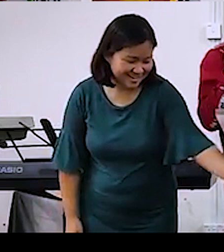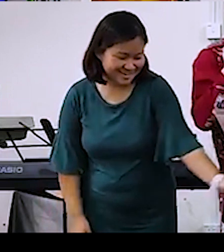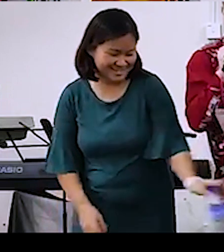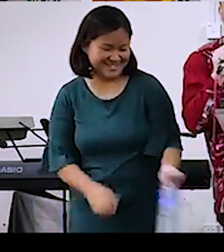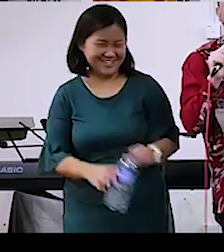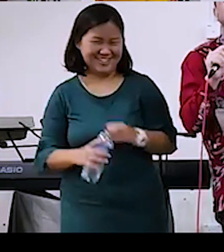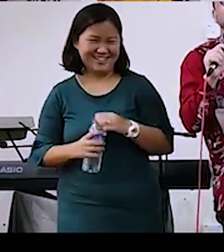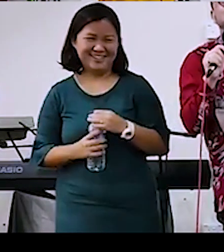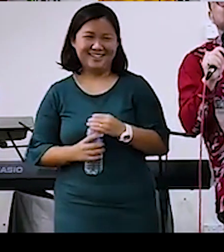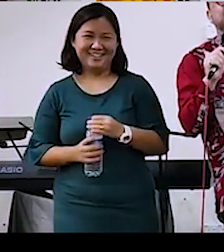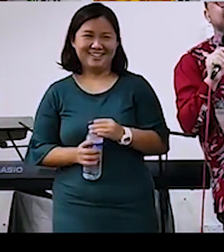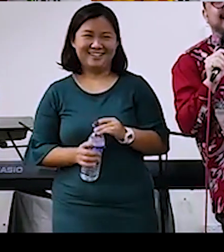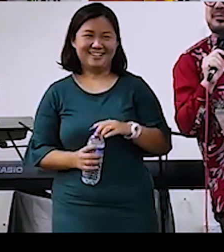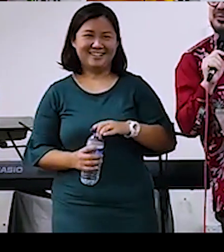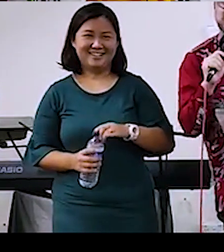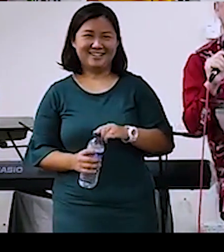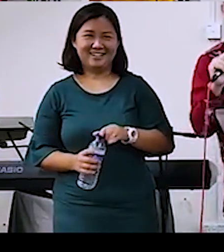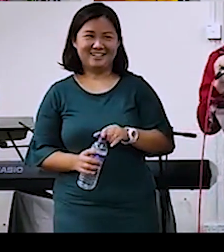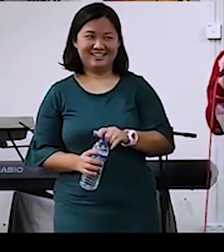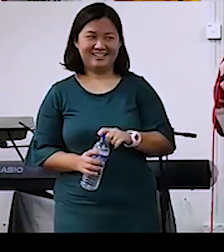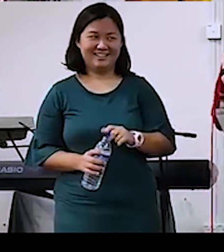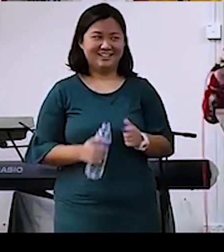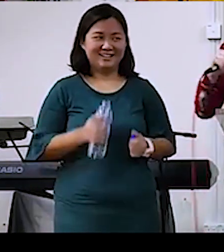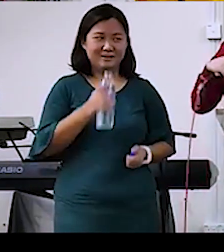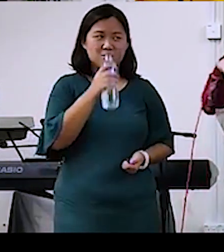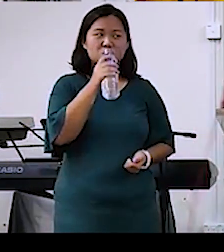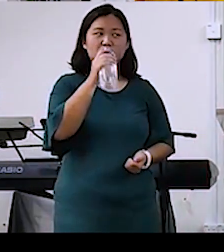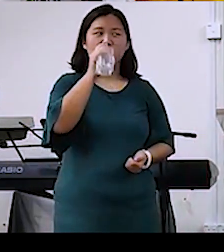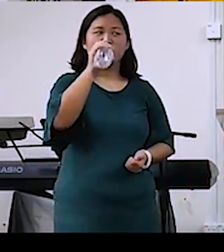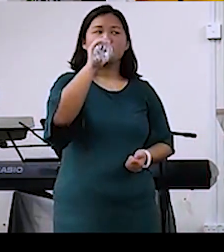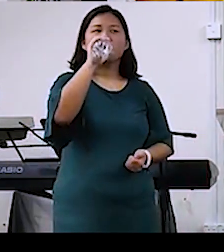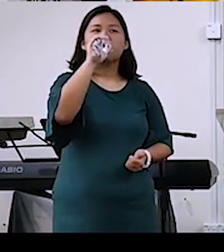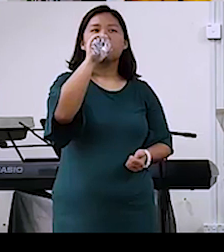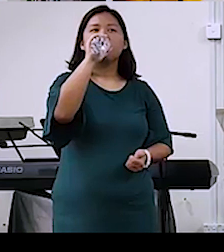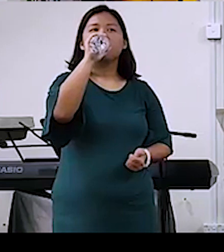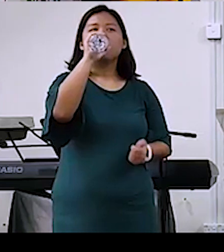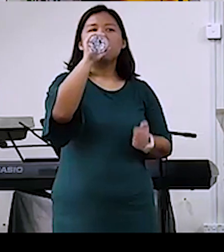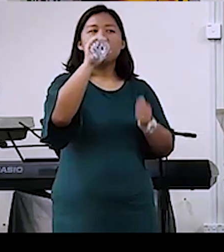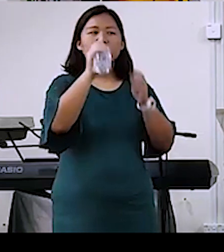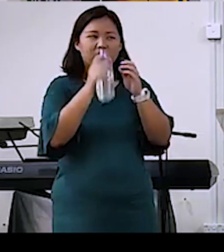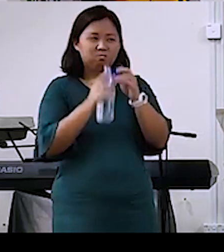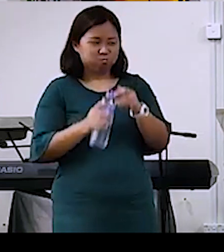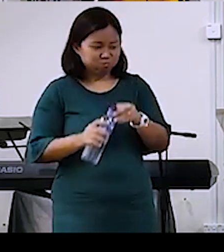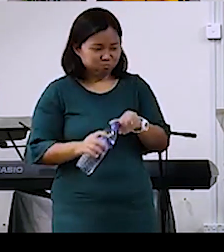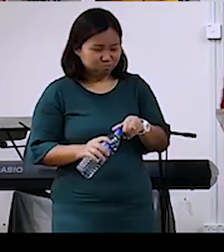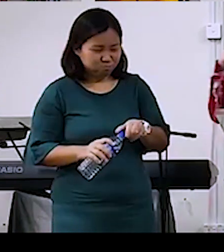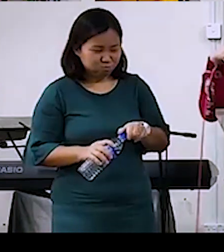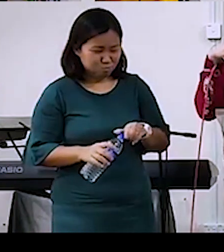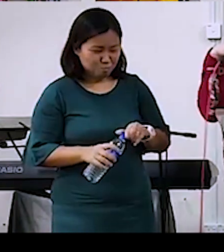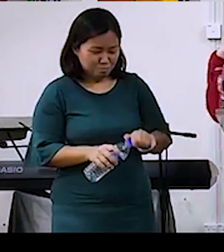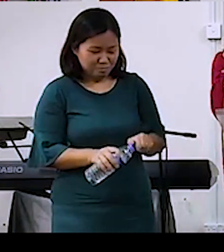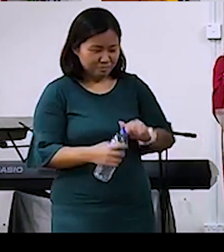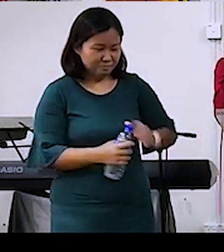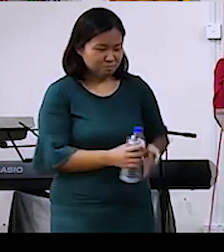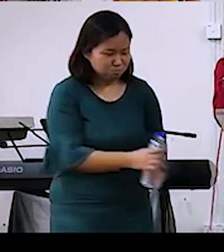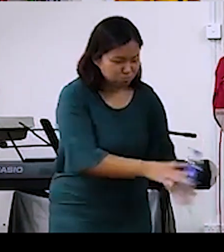my interpreter. You know, like I love to teach, I go on and on, and this poor girl that, how am I supposed to interpret that?